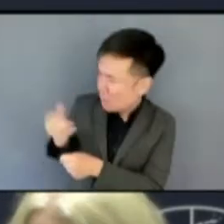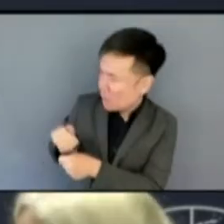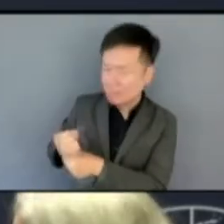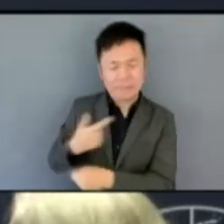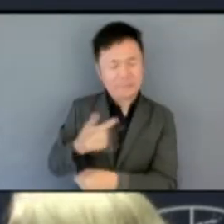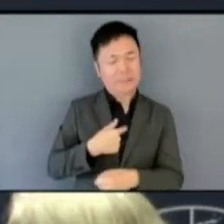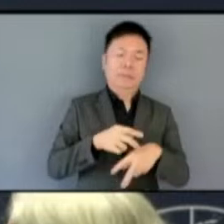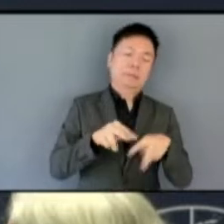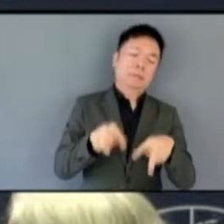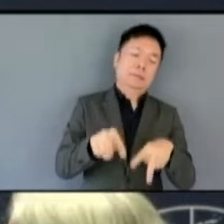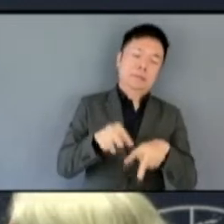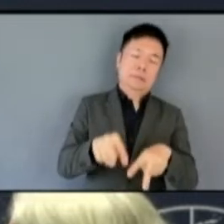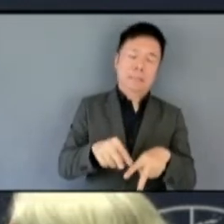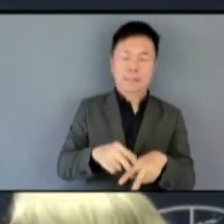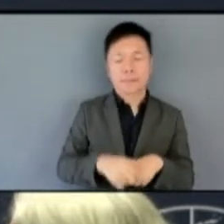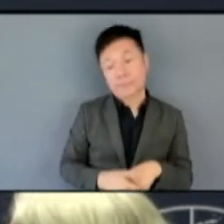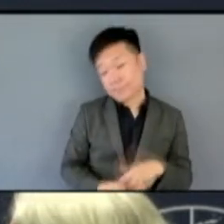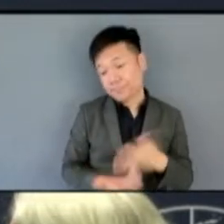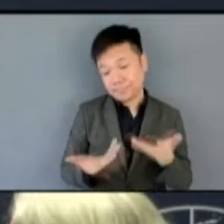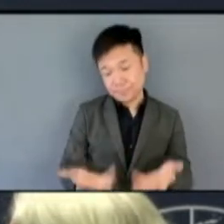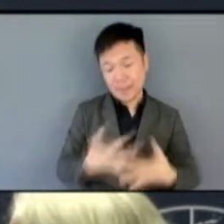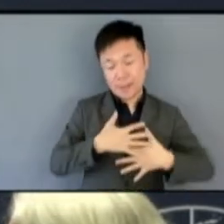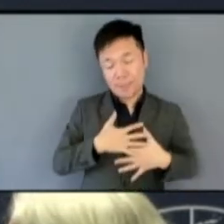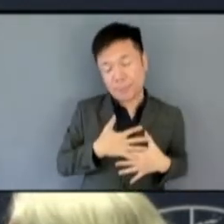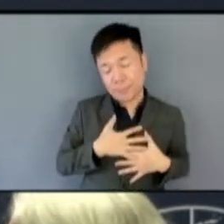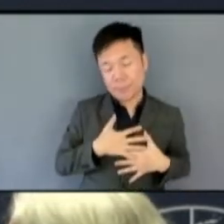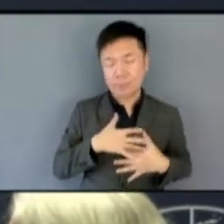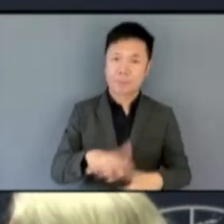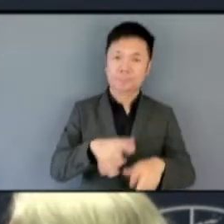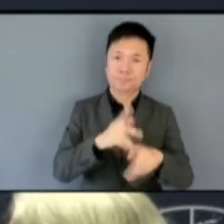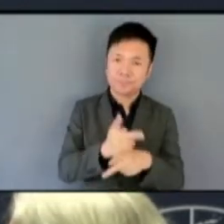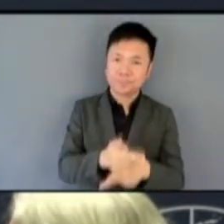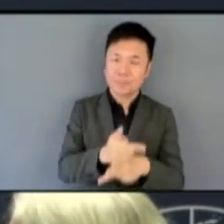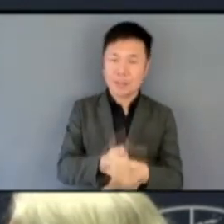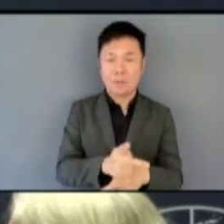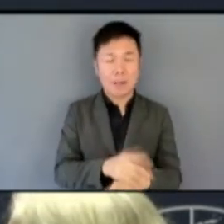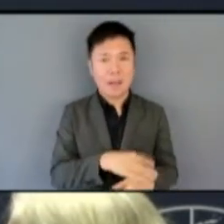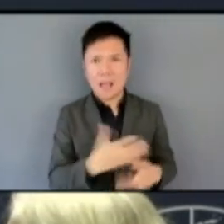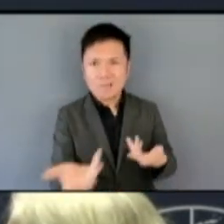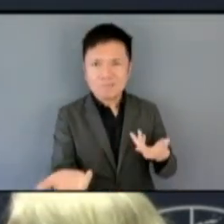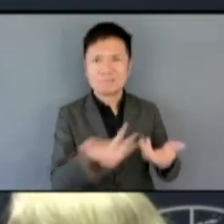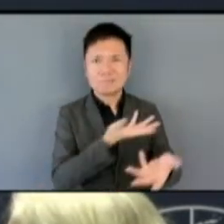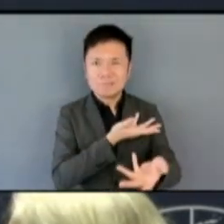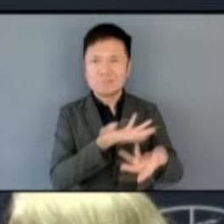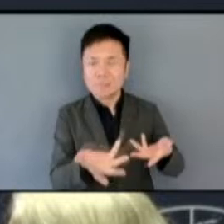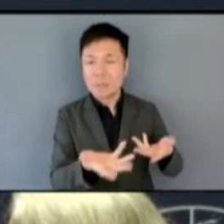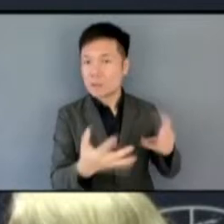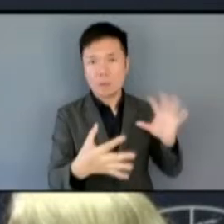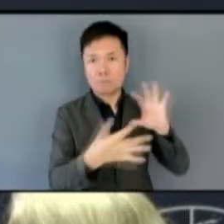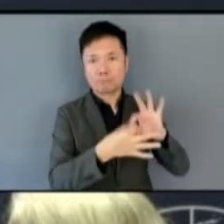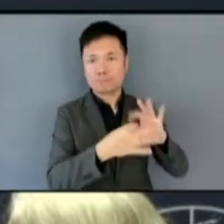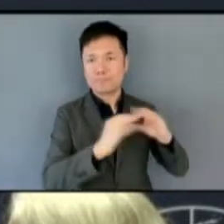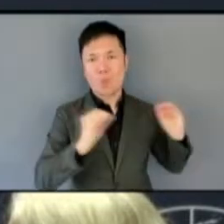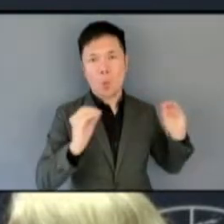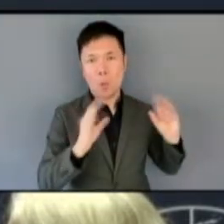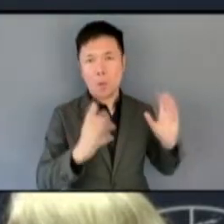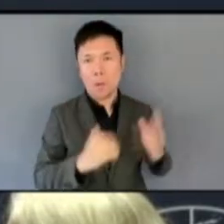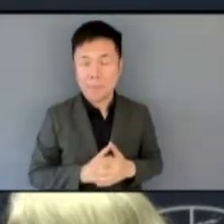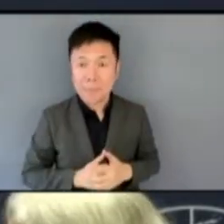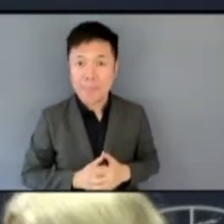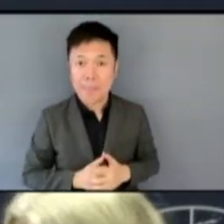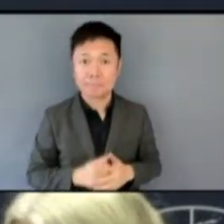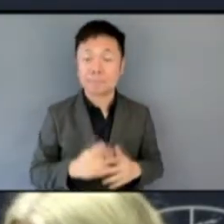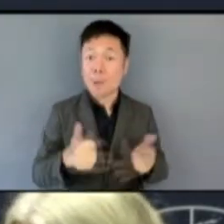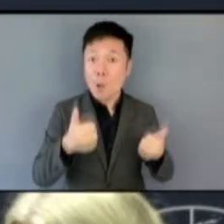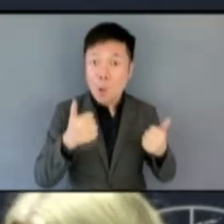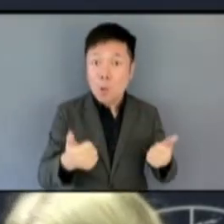It's a transactional relationship. Actually, what the healthiest intergenerational